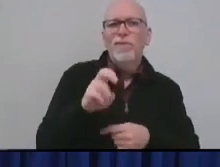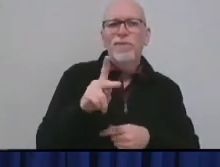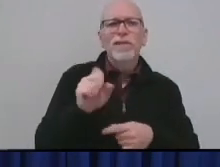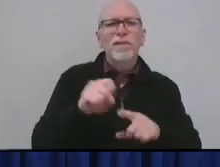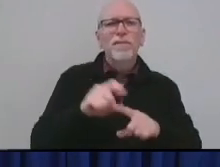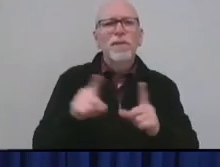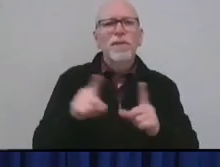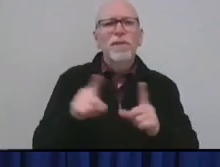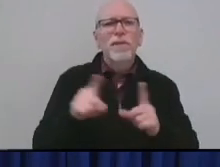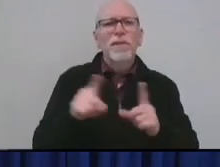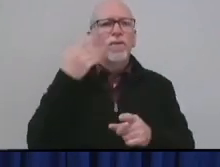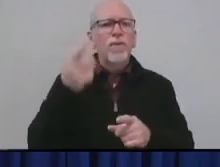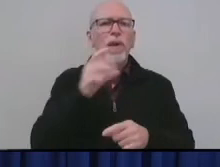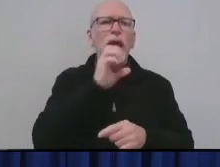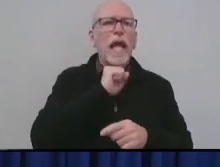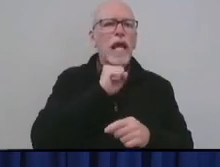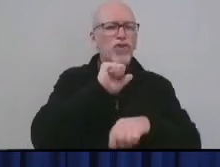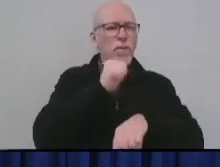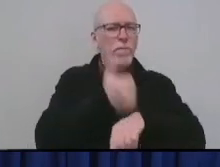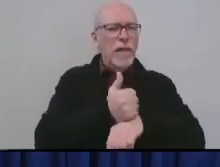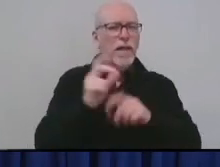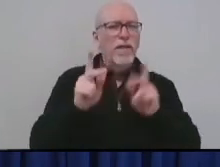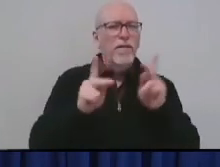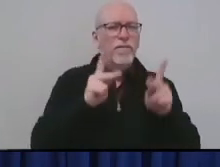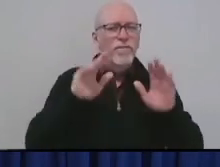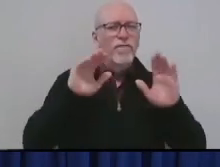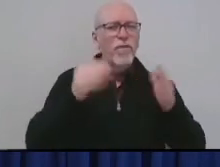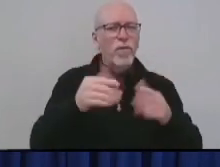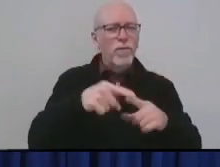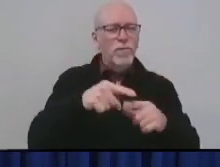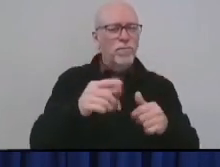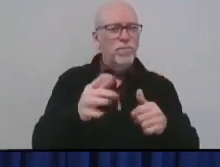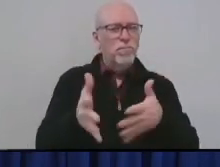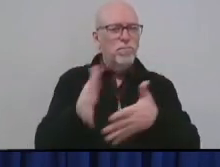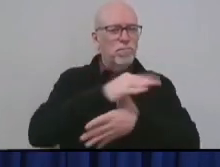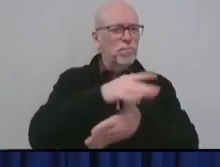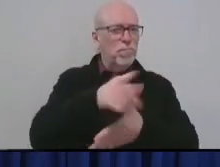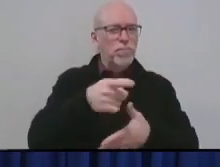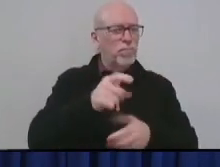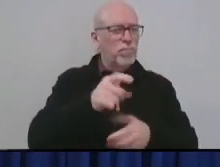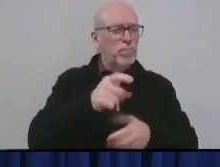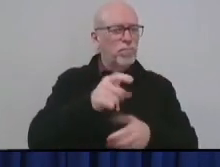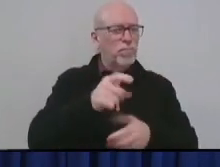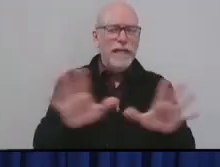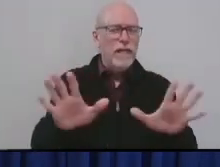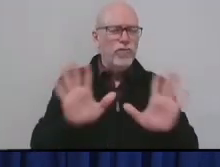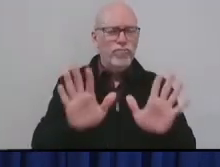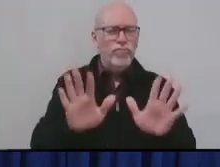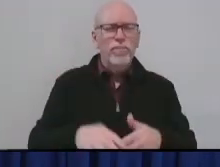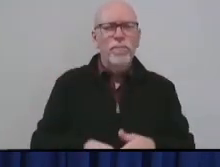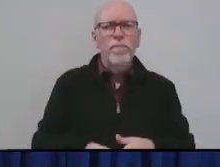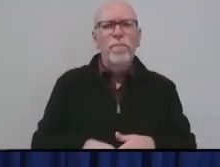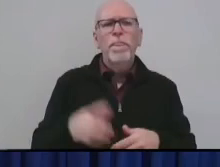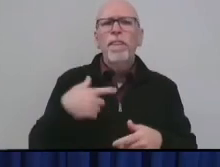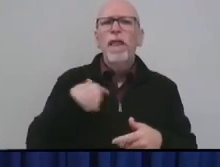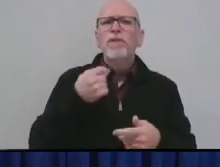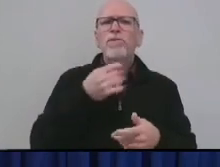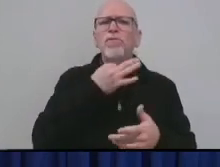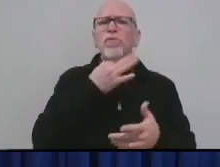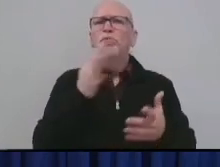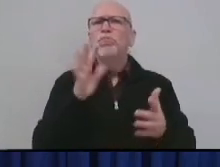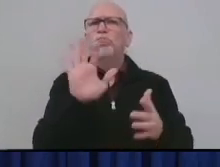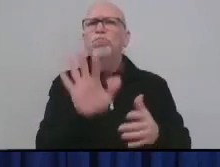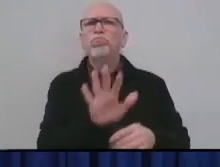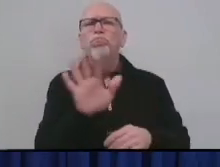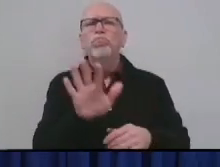age-based focus is your focus, and you've made that very clear. Just wanted to gauge